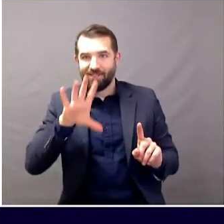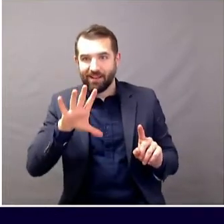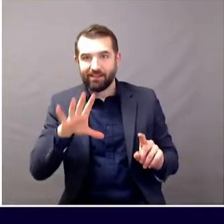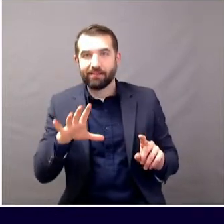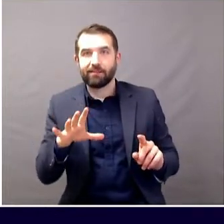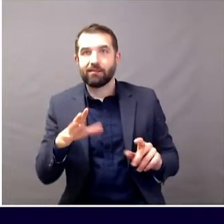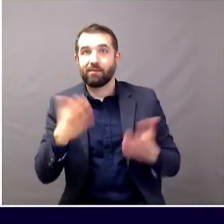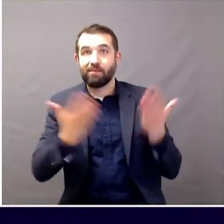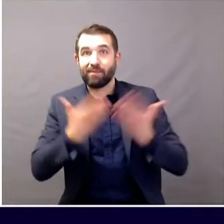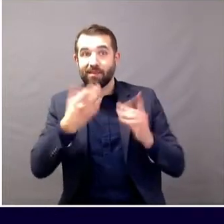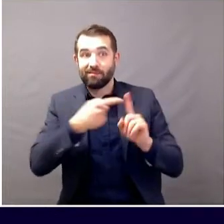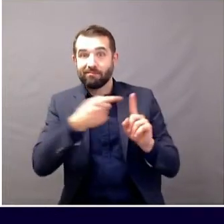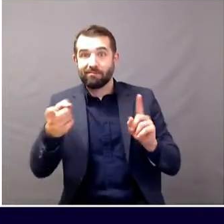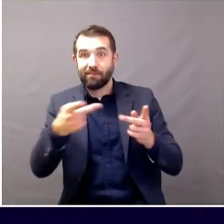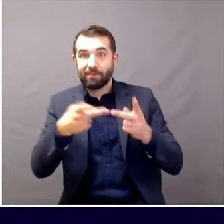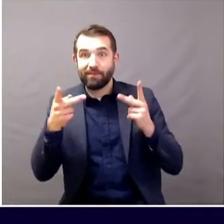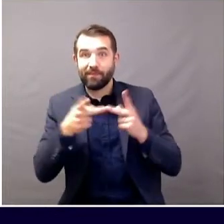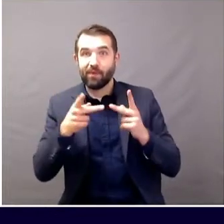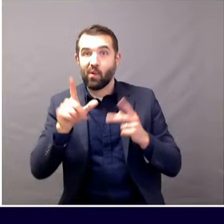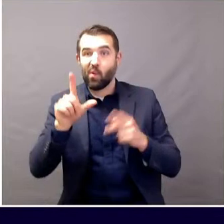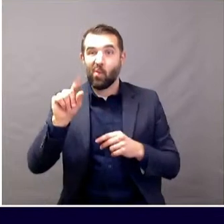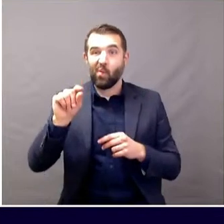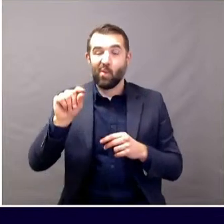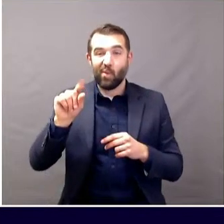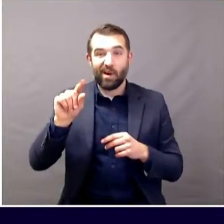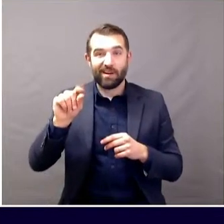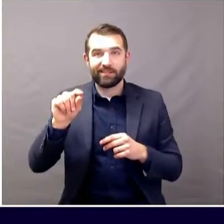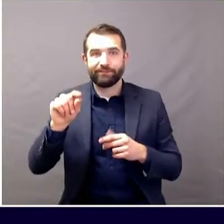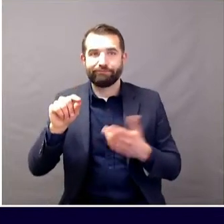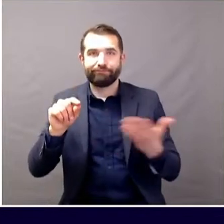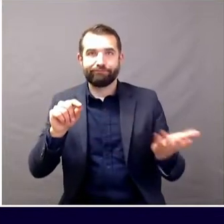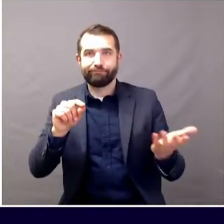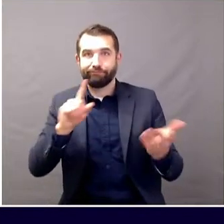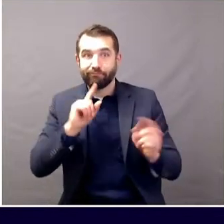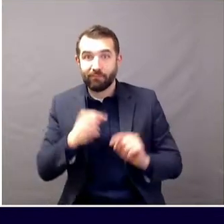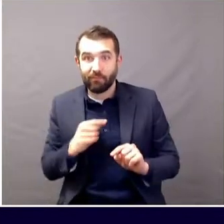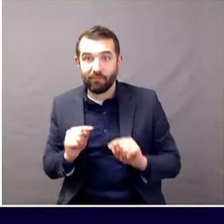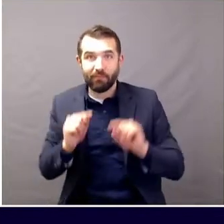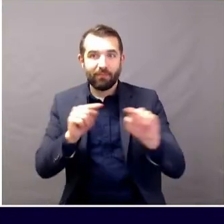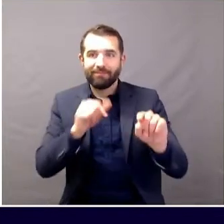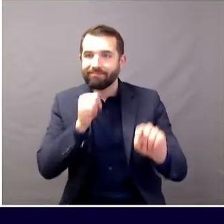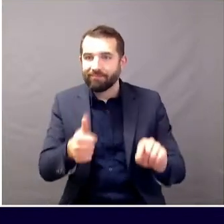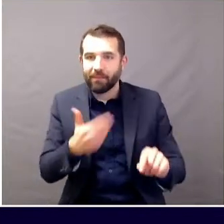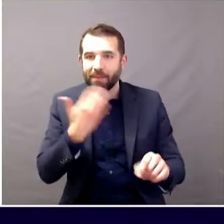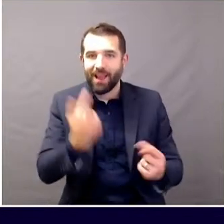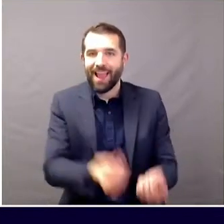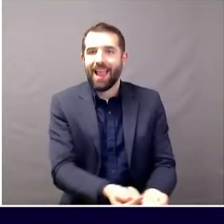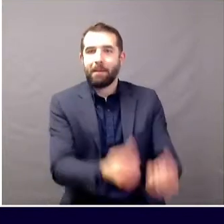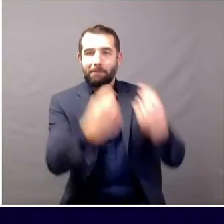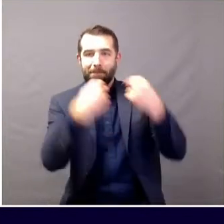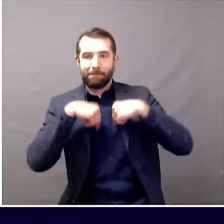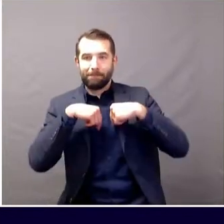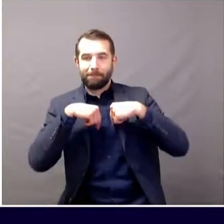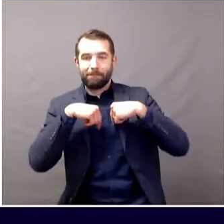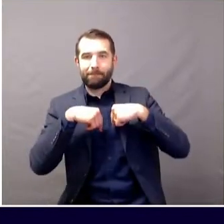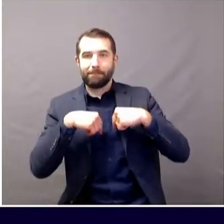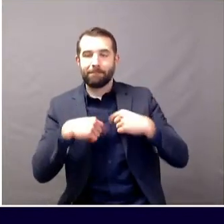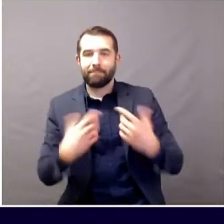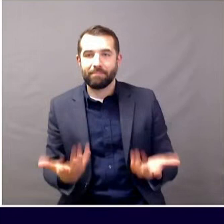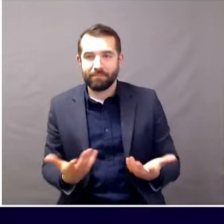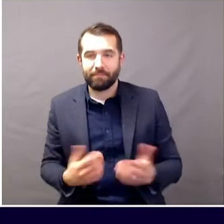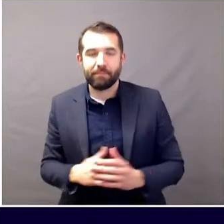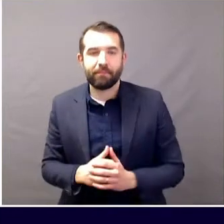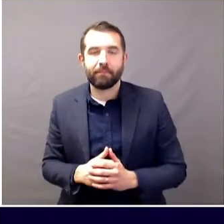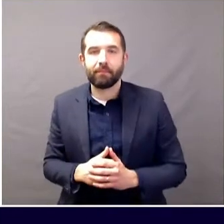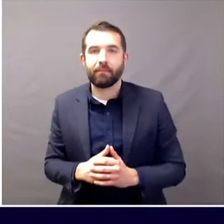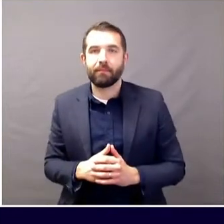them, maybe the better thing and the more logistically straightforward thing to do is to have folks, rather than shipping vaccine to